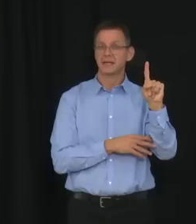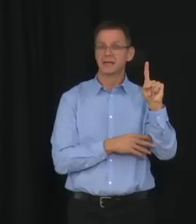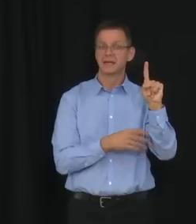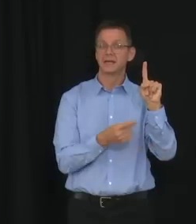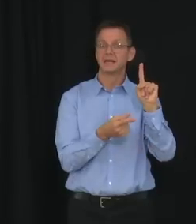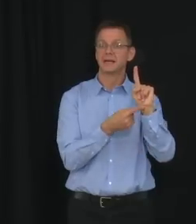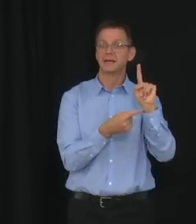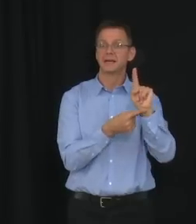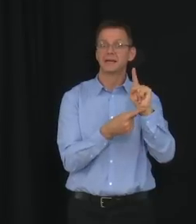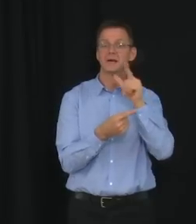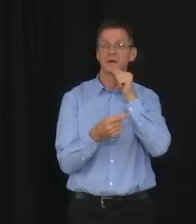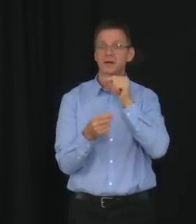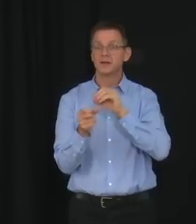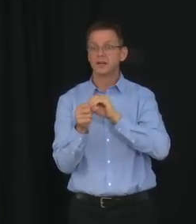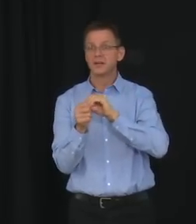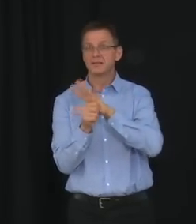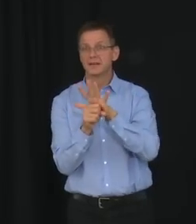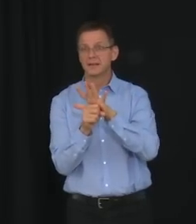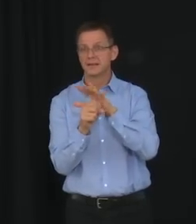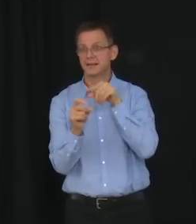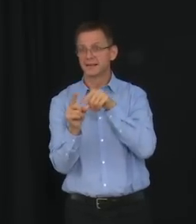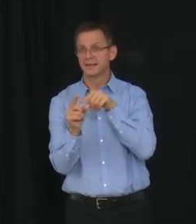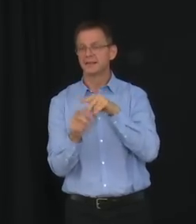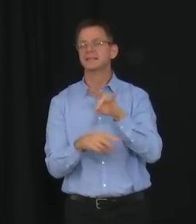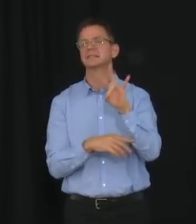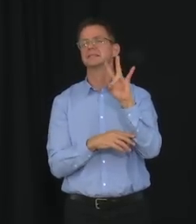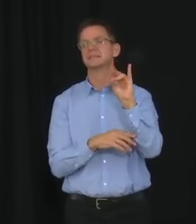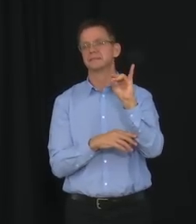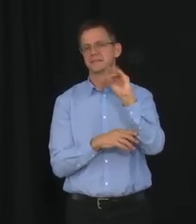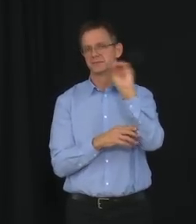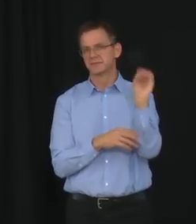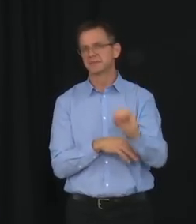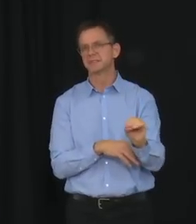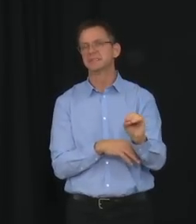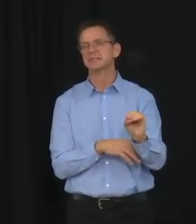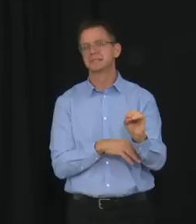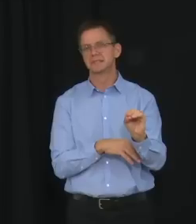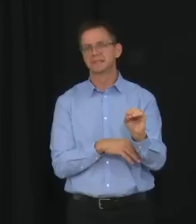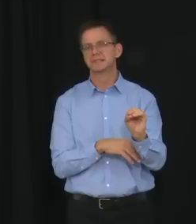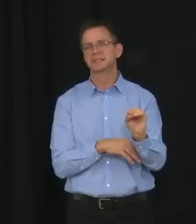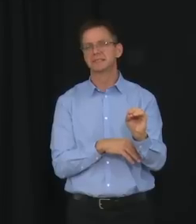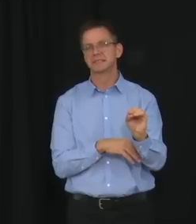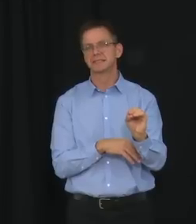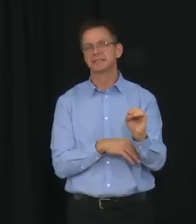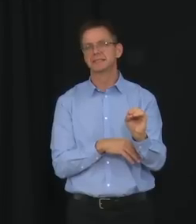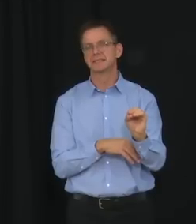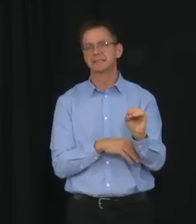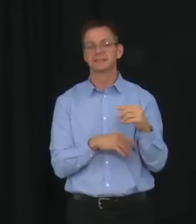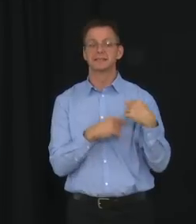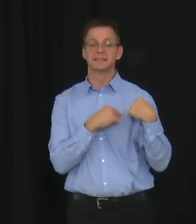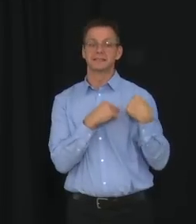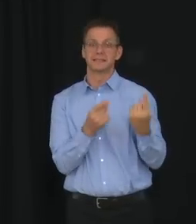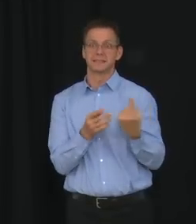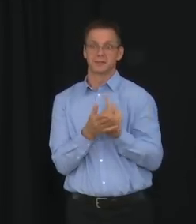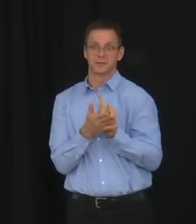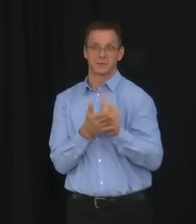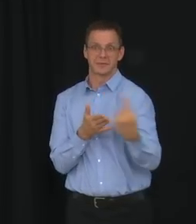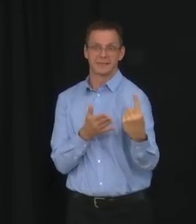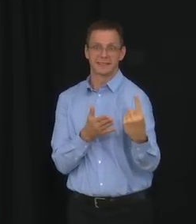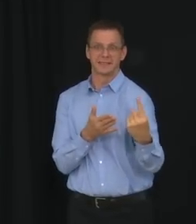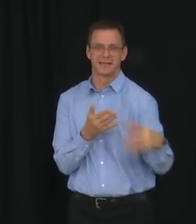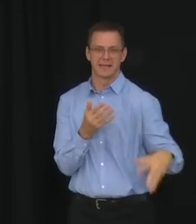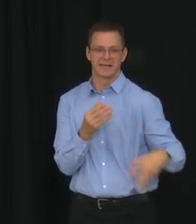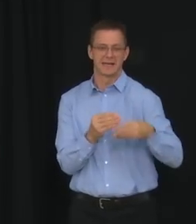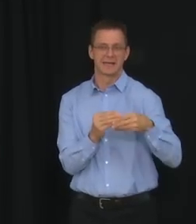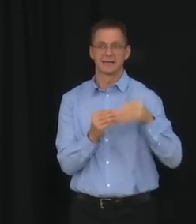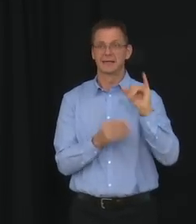93 surge beds above our baseline of 173 ICU beds. So although we state that we are looking at a current